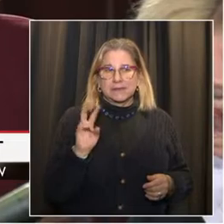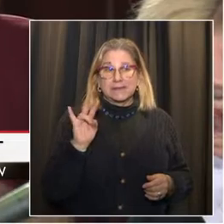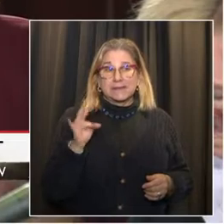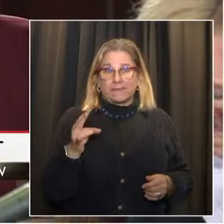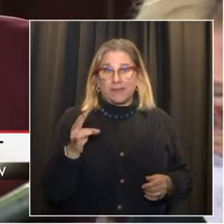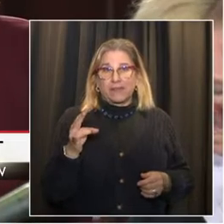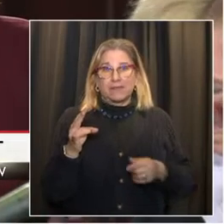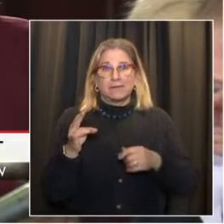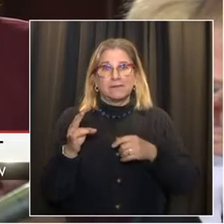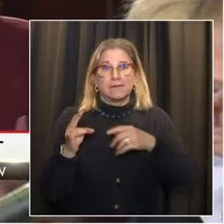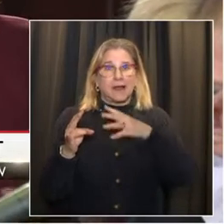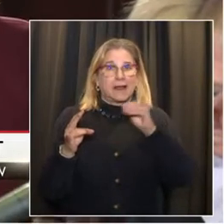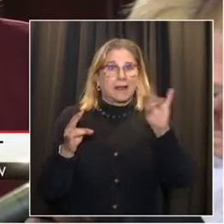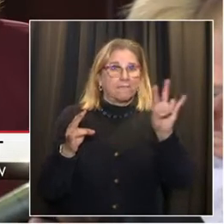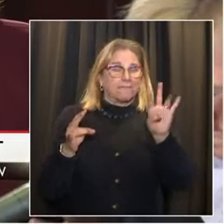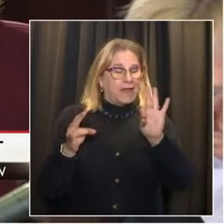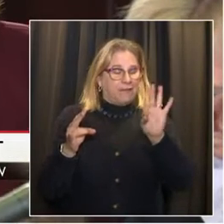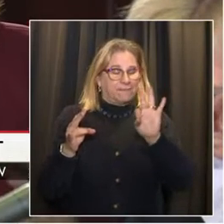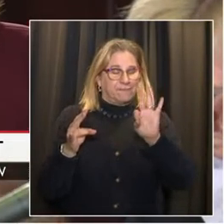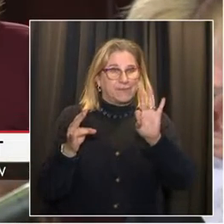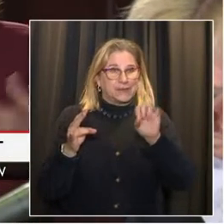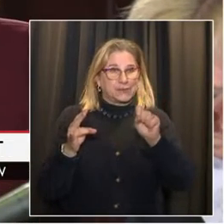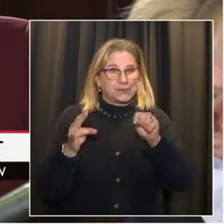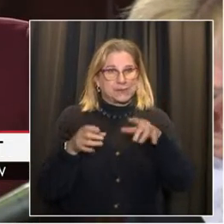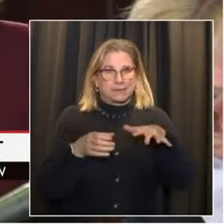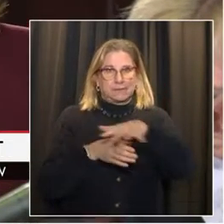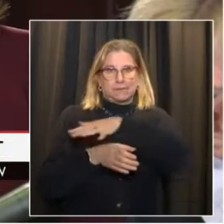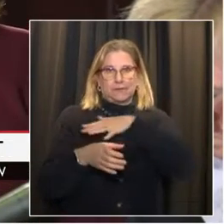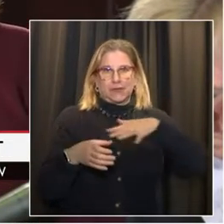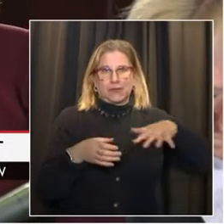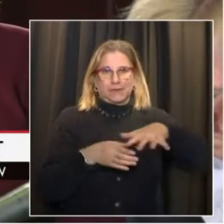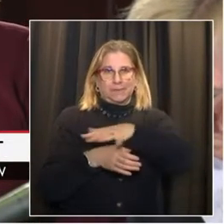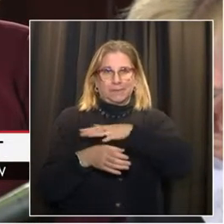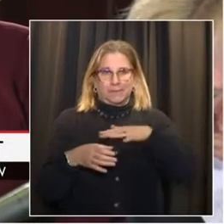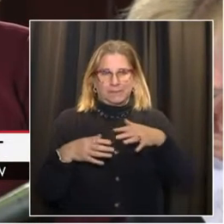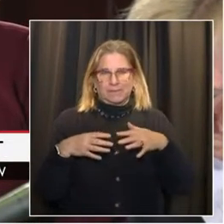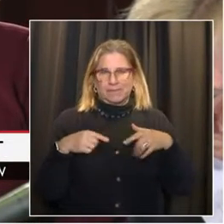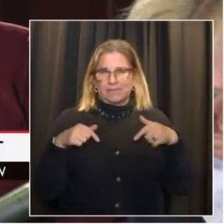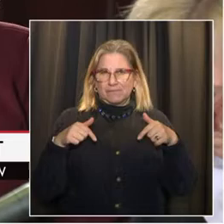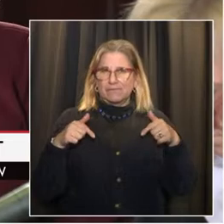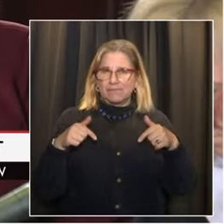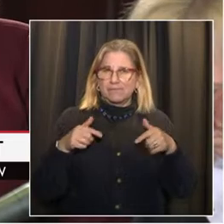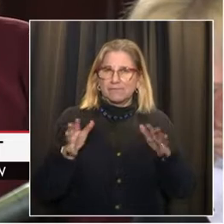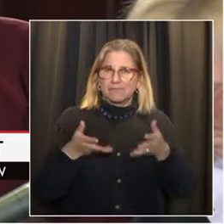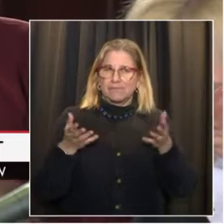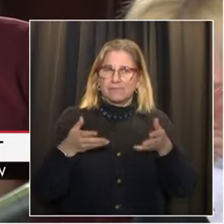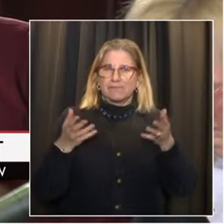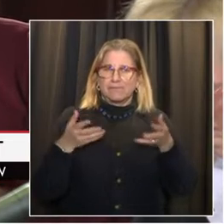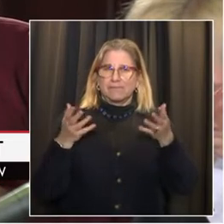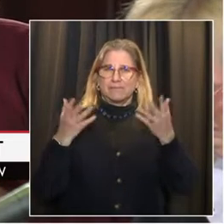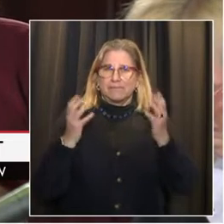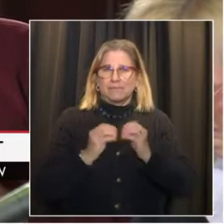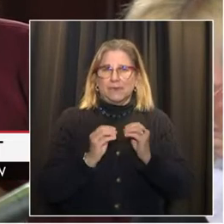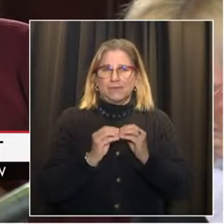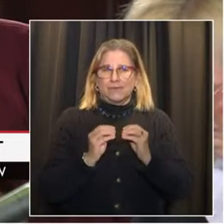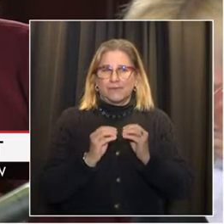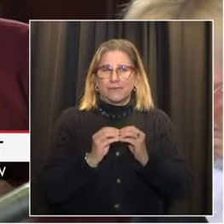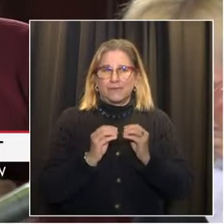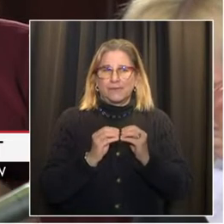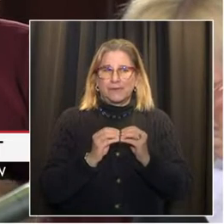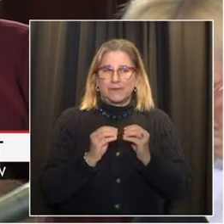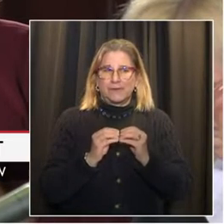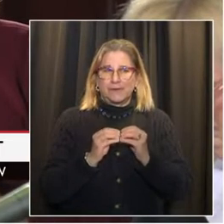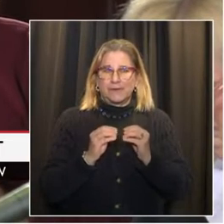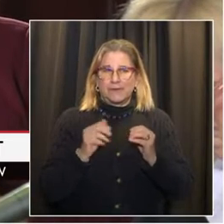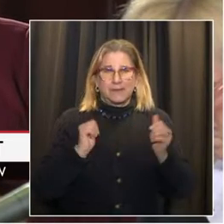space that extends and brings outside, offerings. So they are a big part of the solution